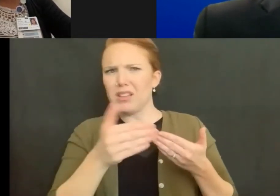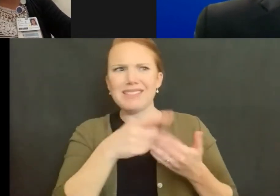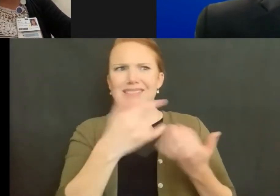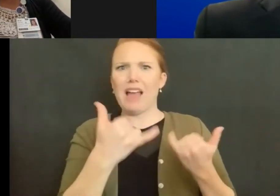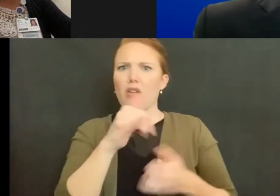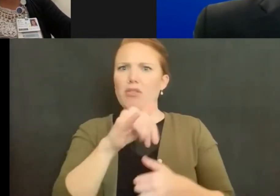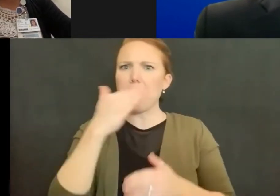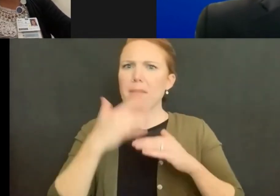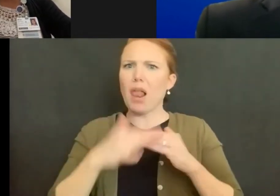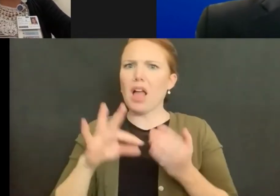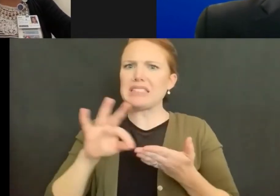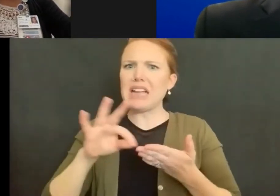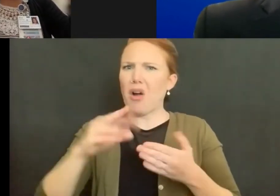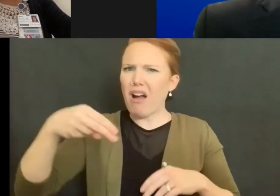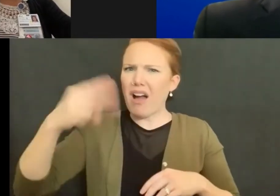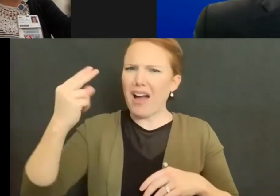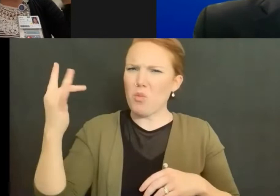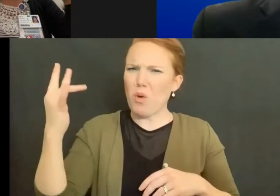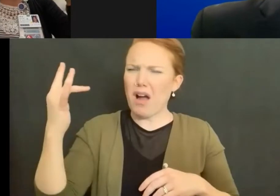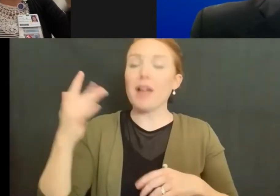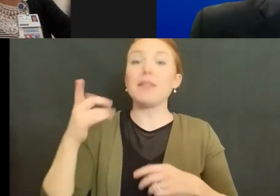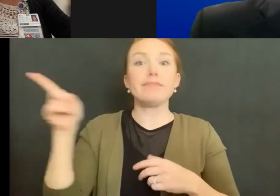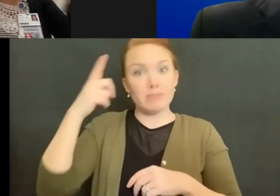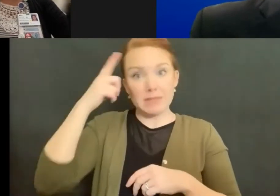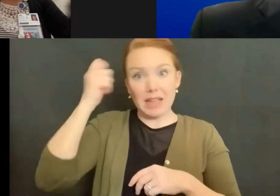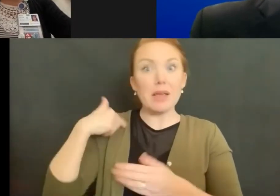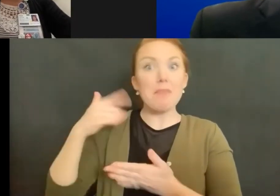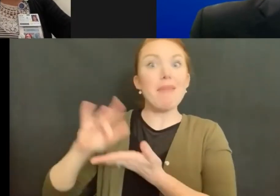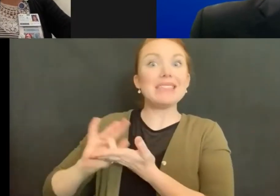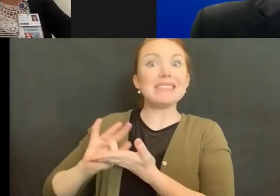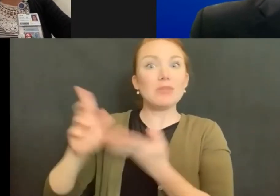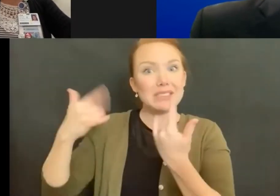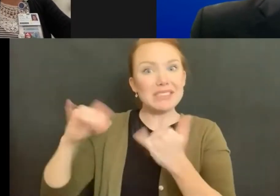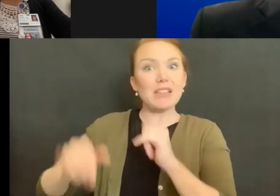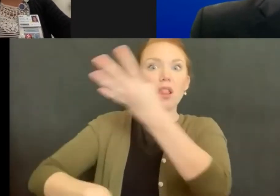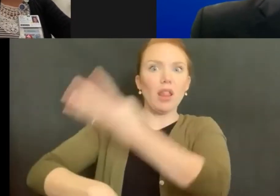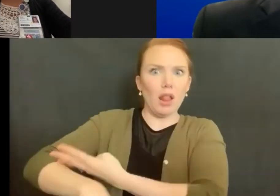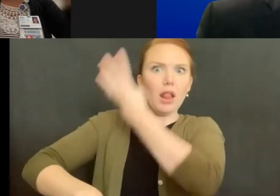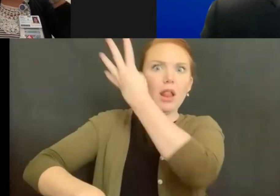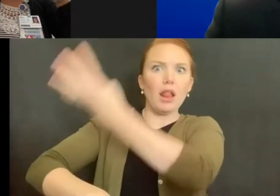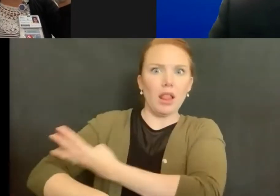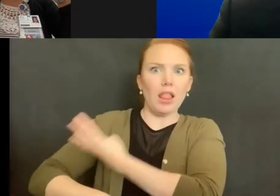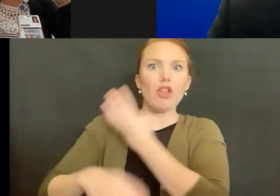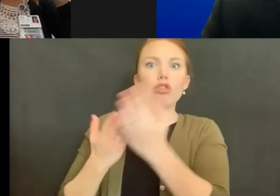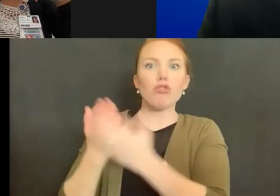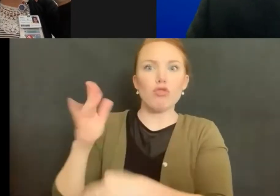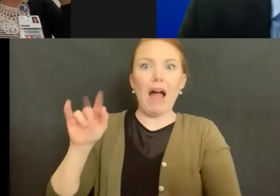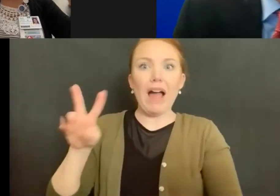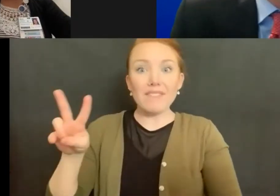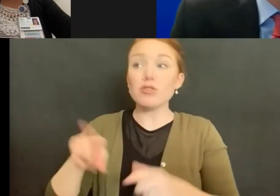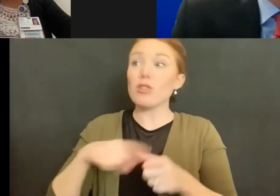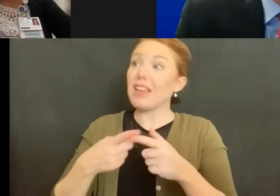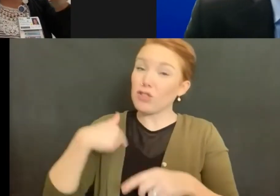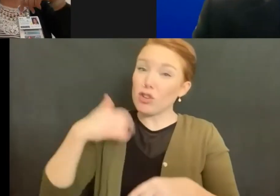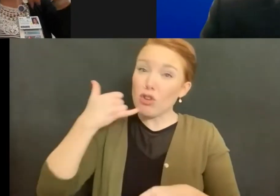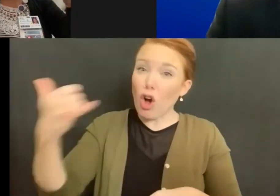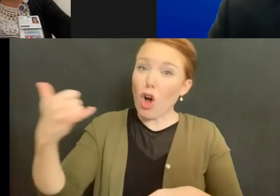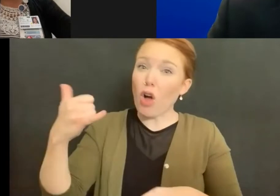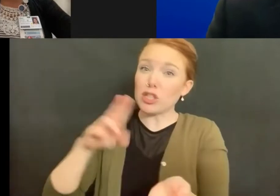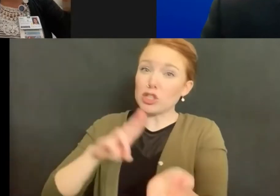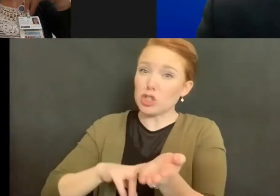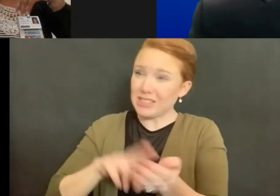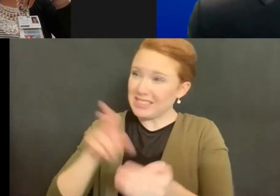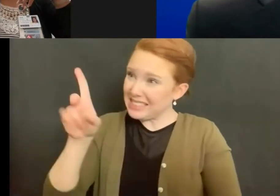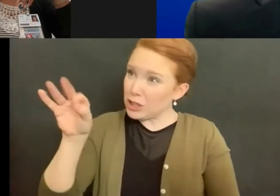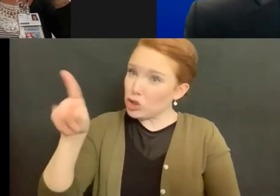value, right? So that process starts. So when I call the nurse, I ask all the question, like, did you stop the line, did you